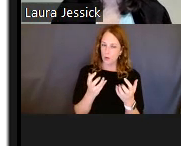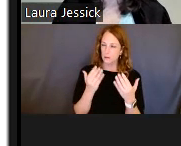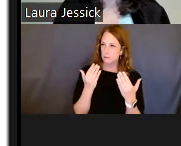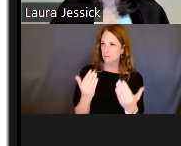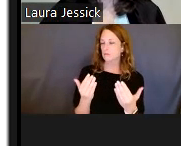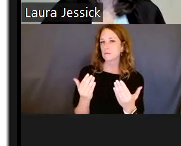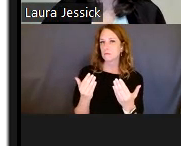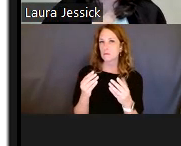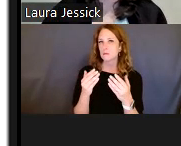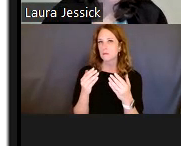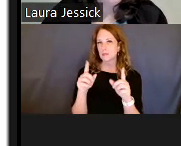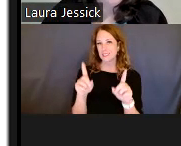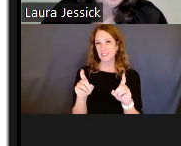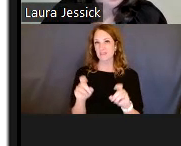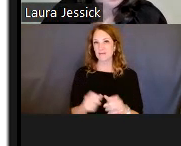kit tested.